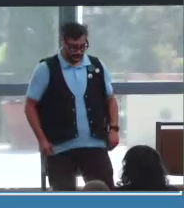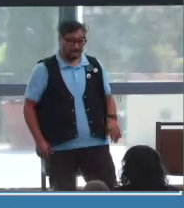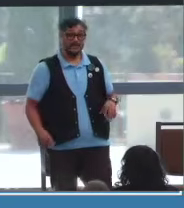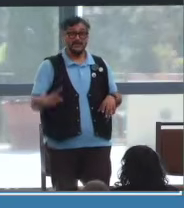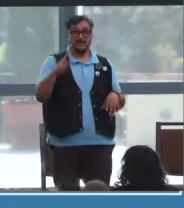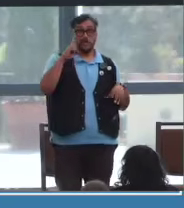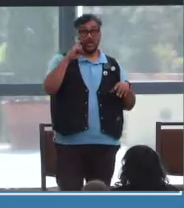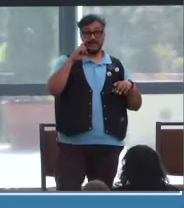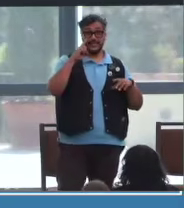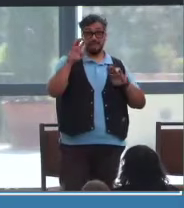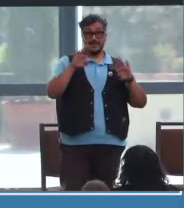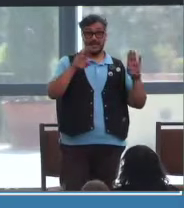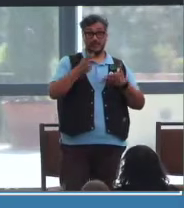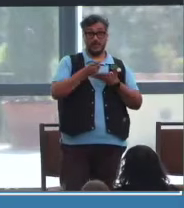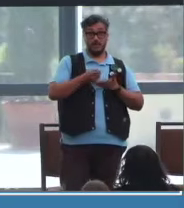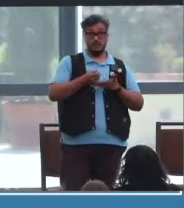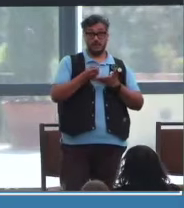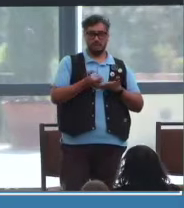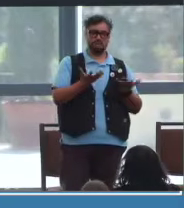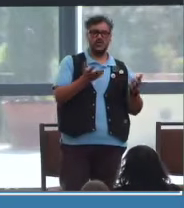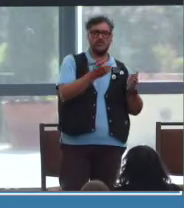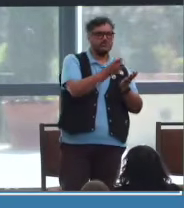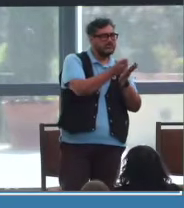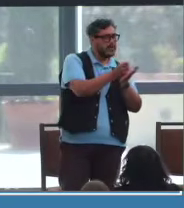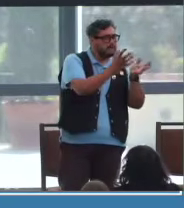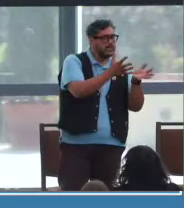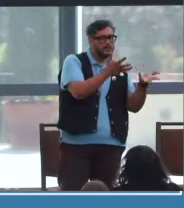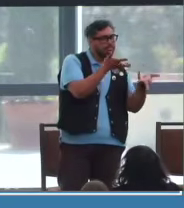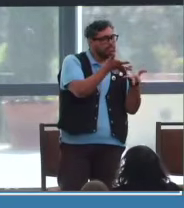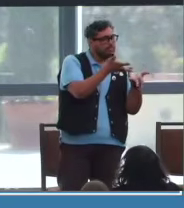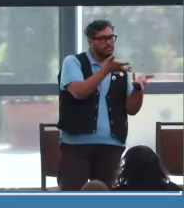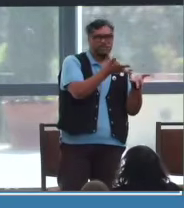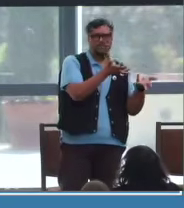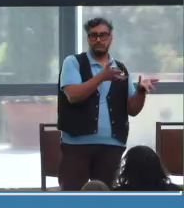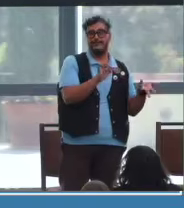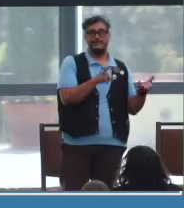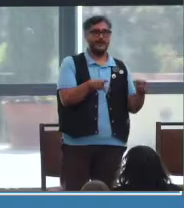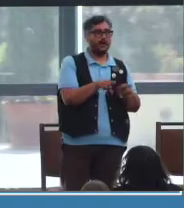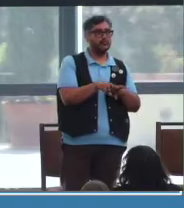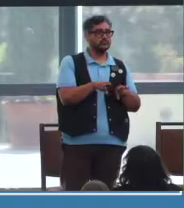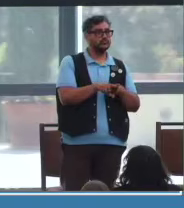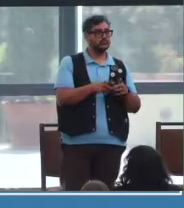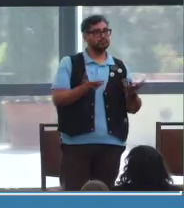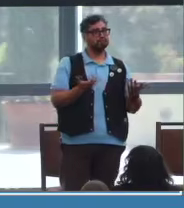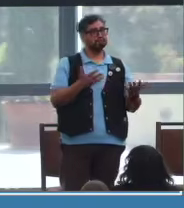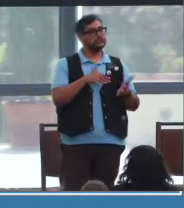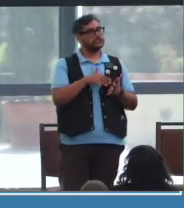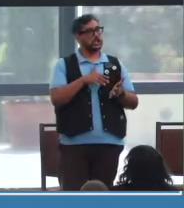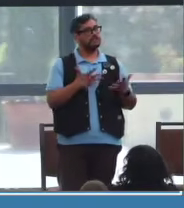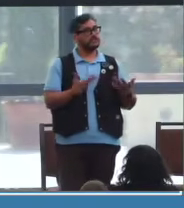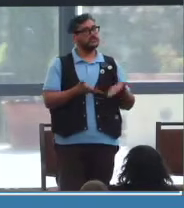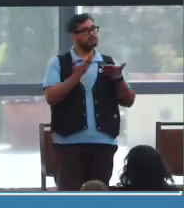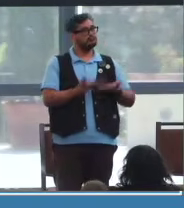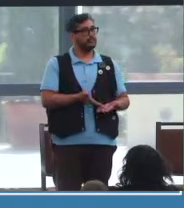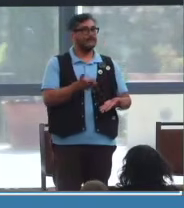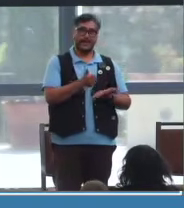Cognitive behavioral therapy, which is kind of working with the psychologist to manage symptoms, they've also done some small studies that show that